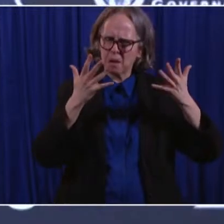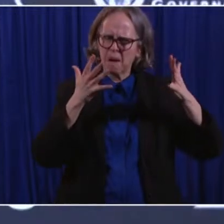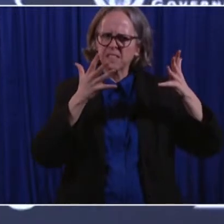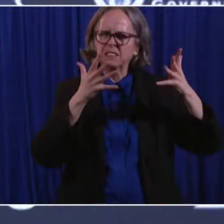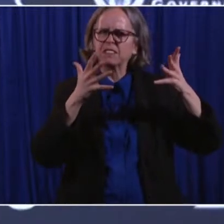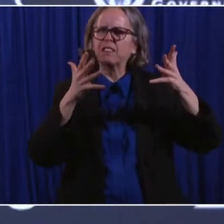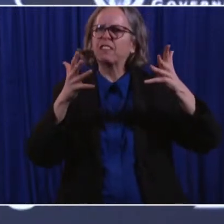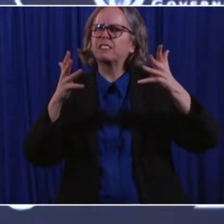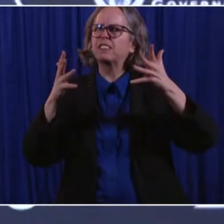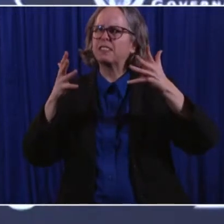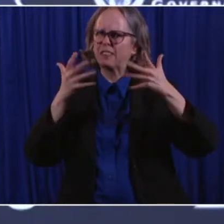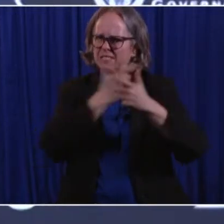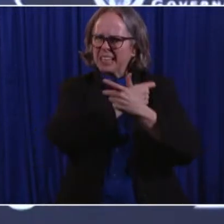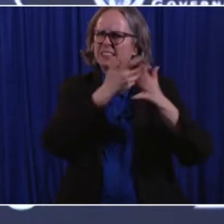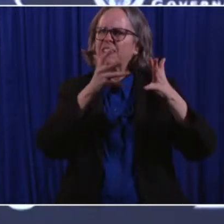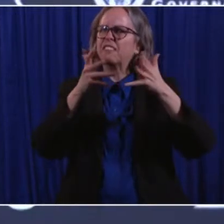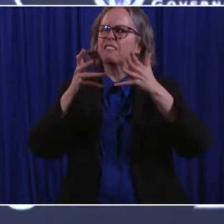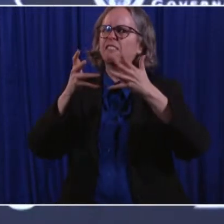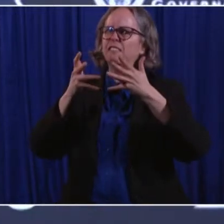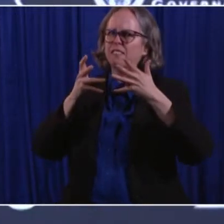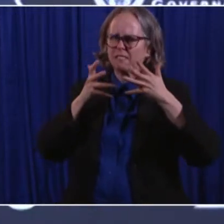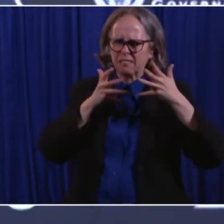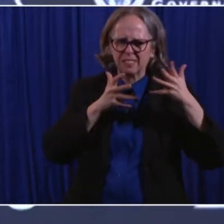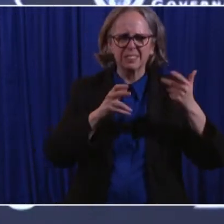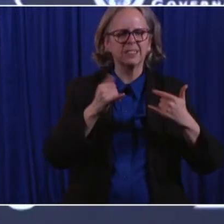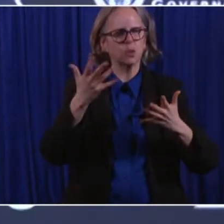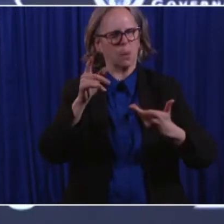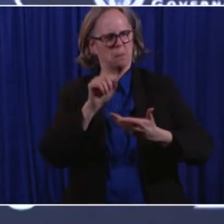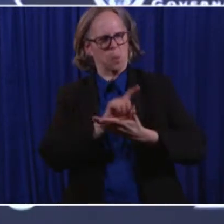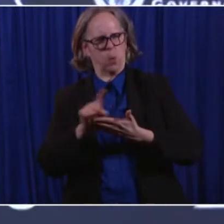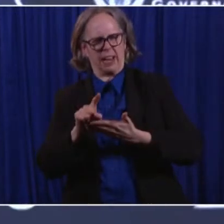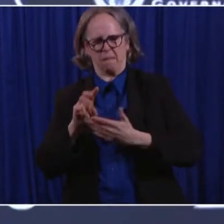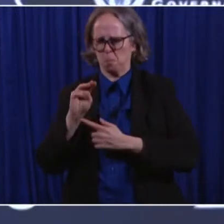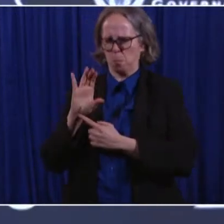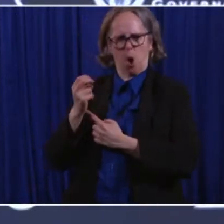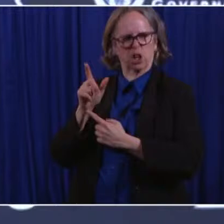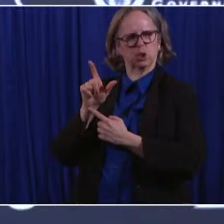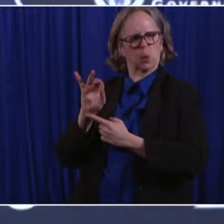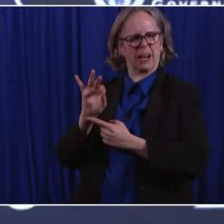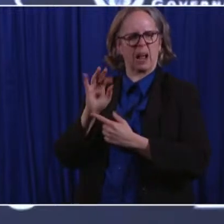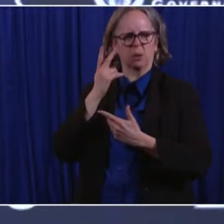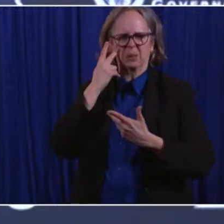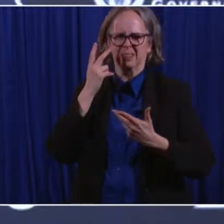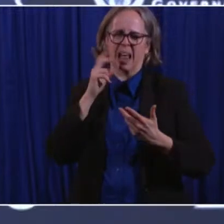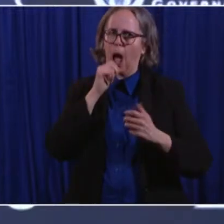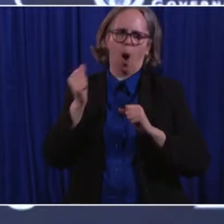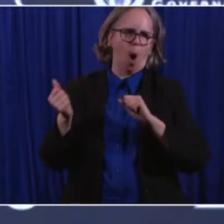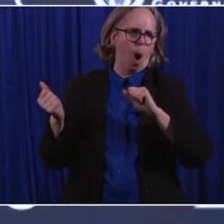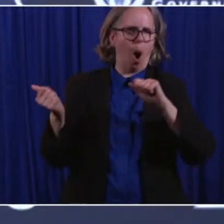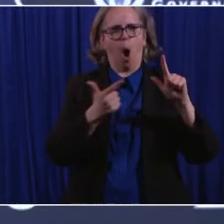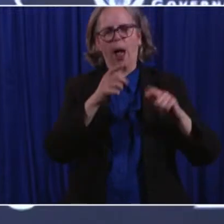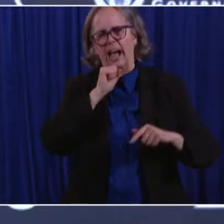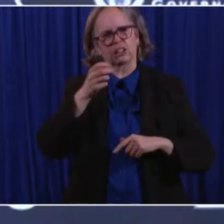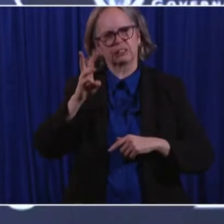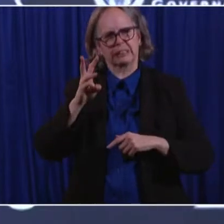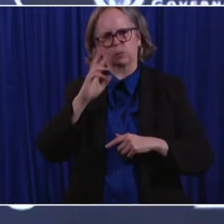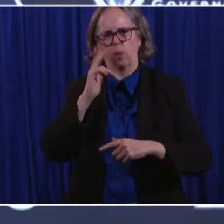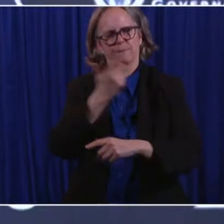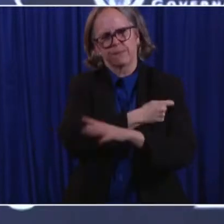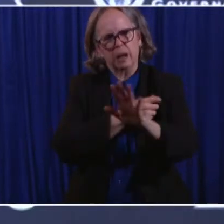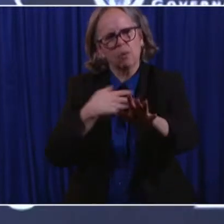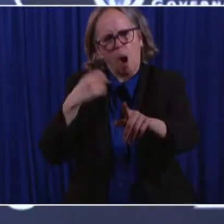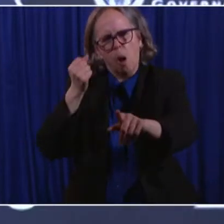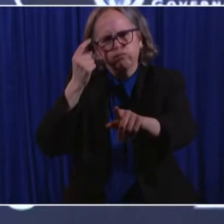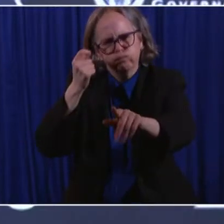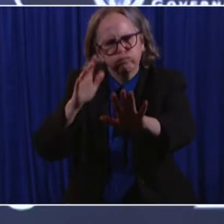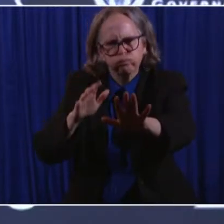the first week on the 29th, everybody that wants it's not going to be able to get the vaccination. But what providers have told us is after